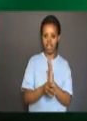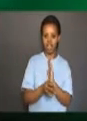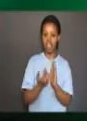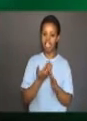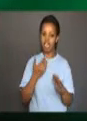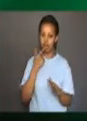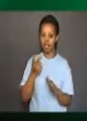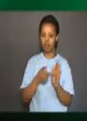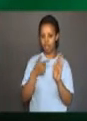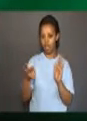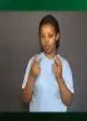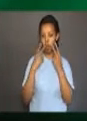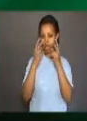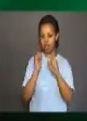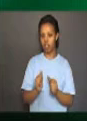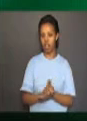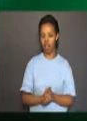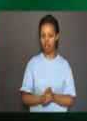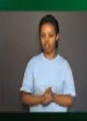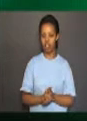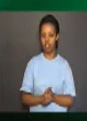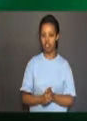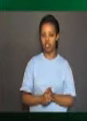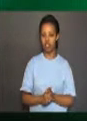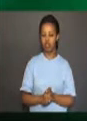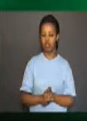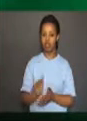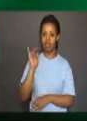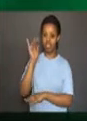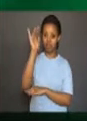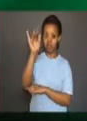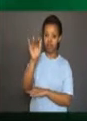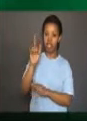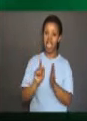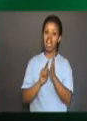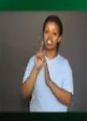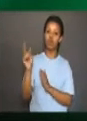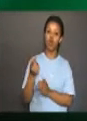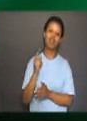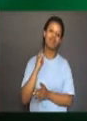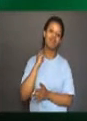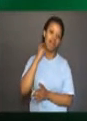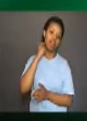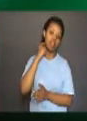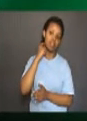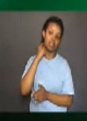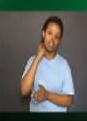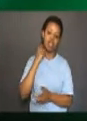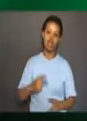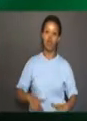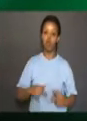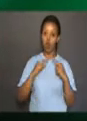mentioned earlier. If a giraffe developed a long neck during its